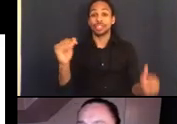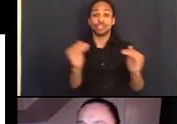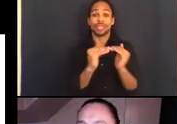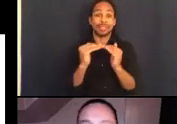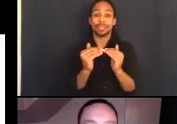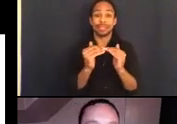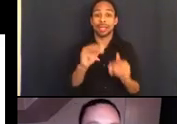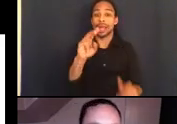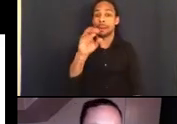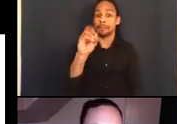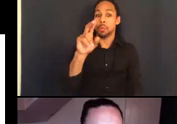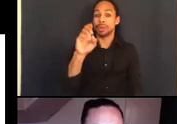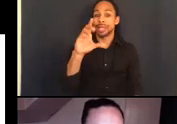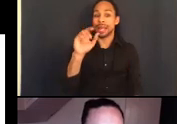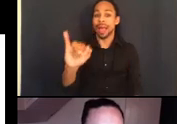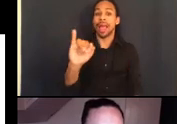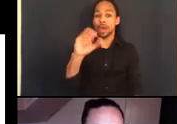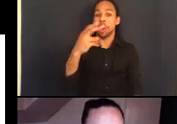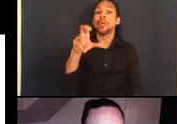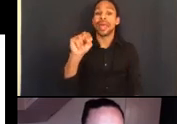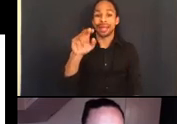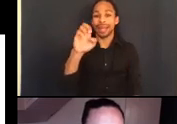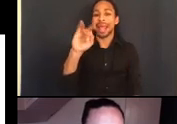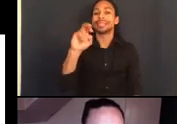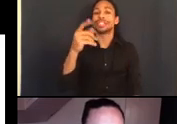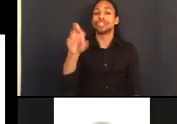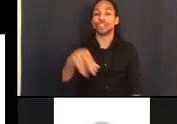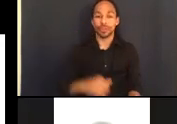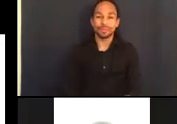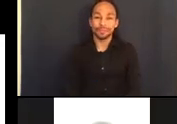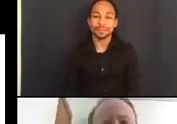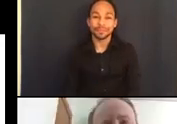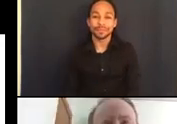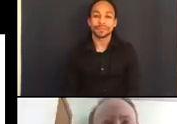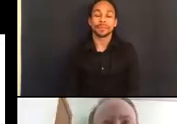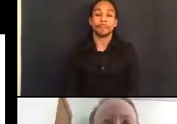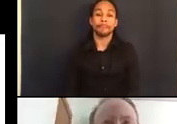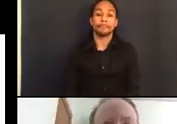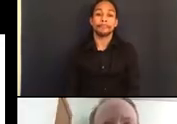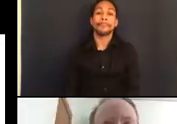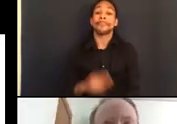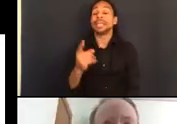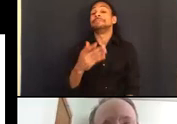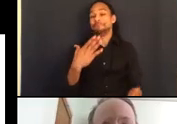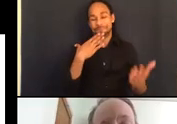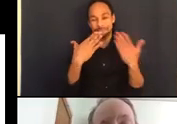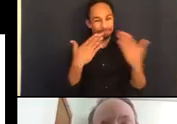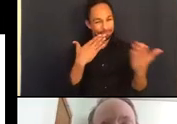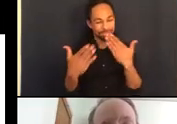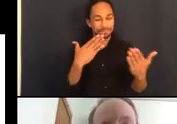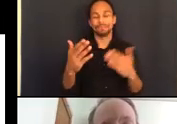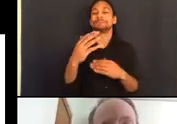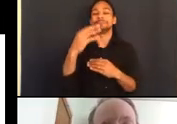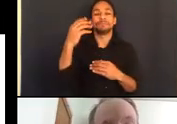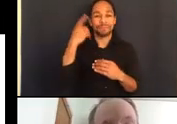Mordecai Cohen-Ettinger. Thank you very much, Helena, and thank you to all of my co-panelists and for all of